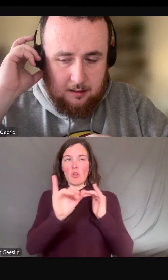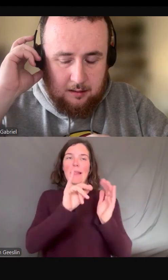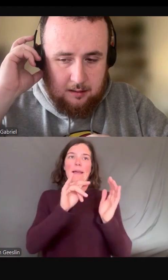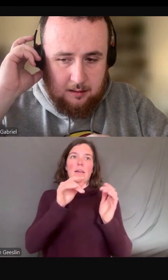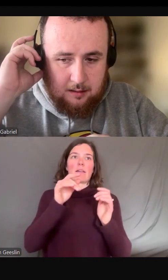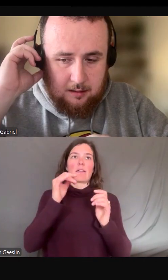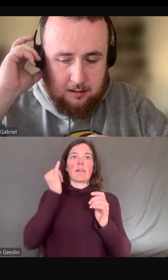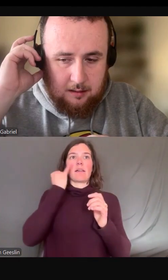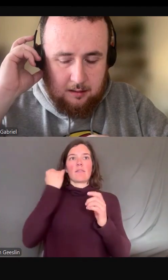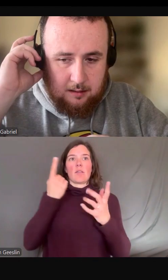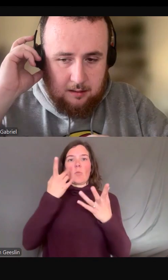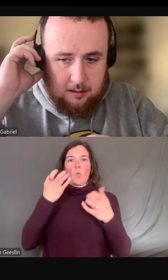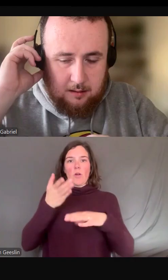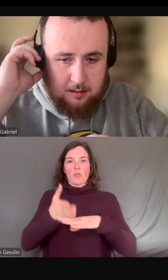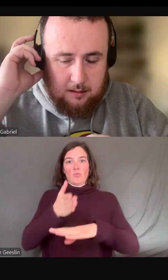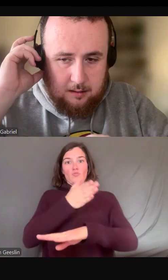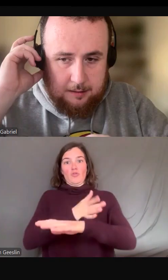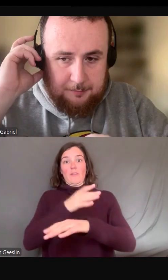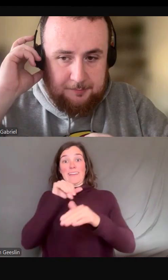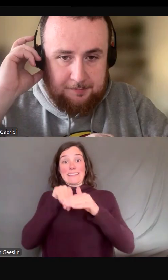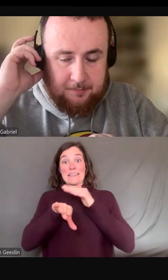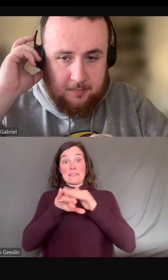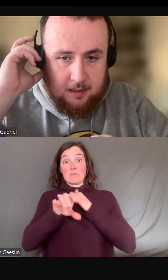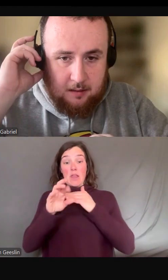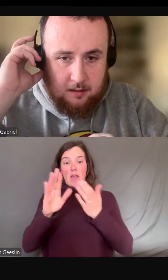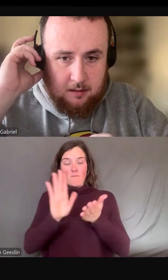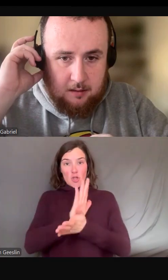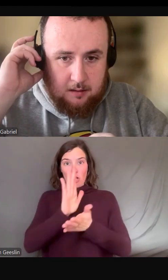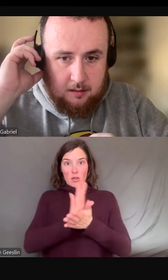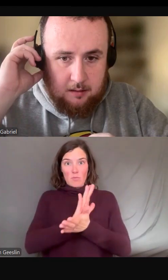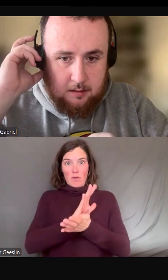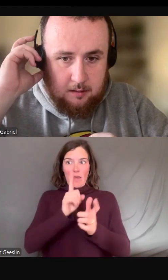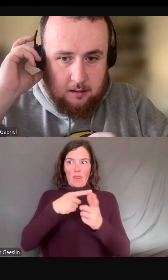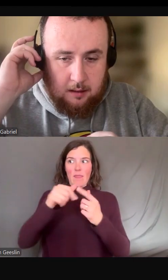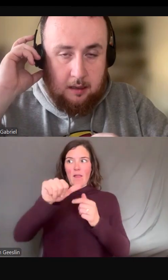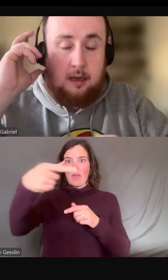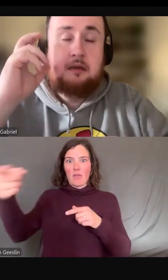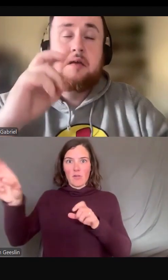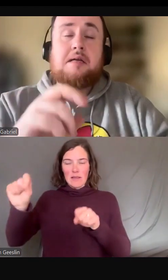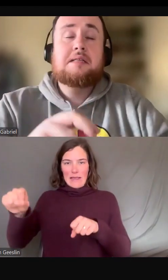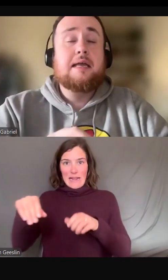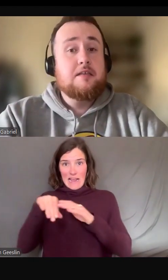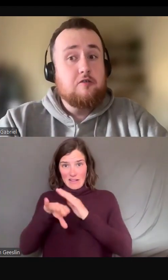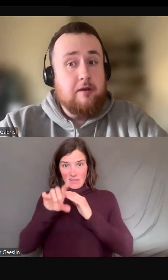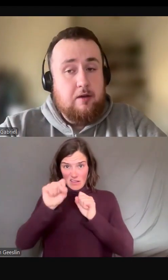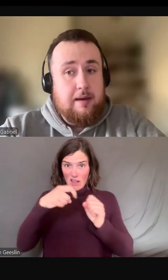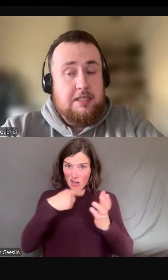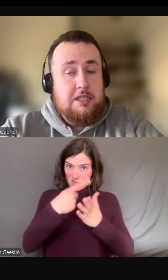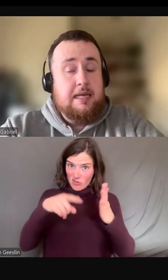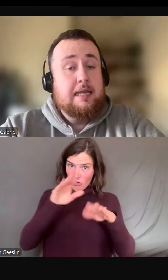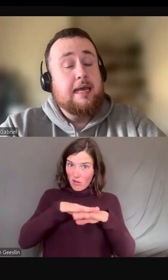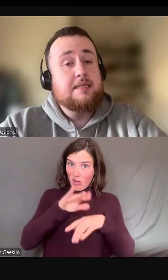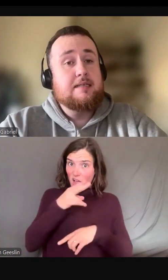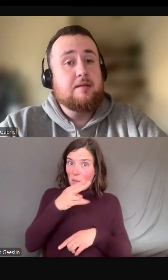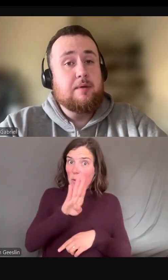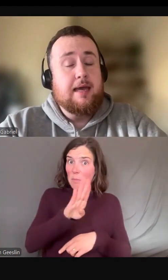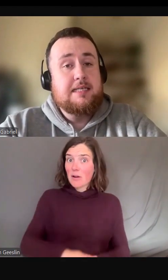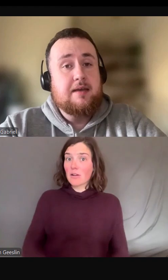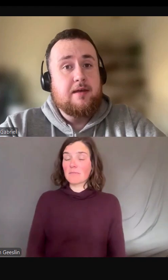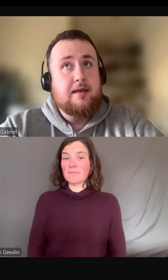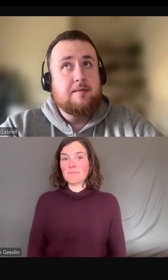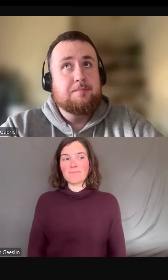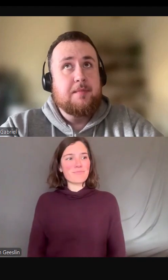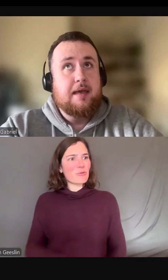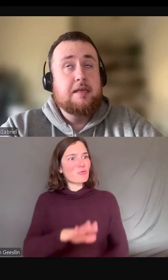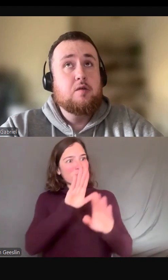to improve the accessibility of their documents so that other people can access them? That is a great question. Yes, we actually